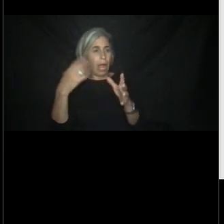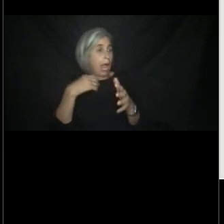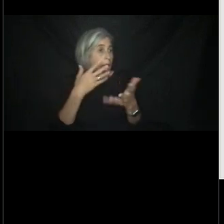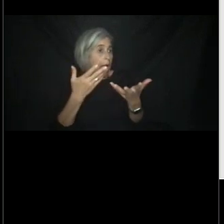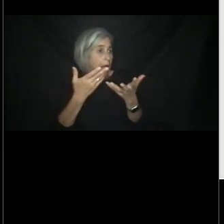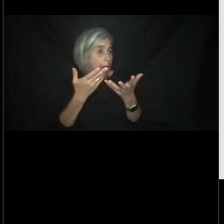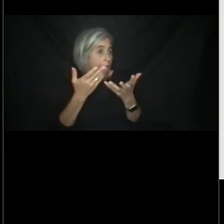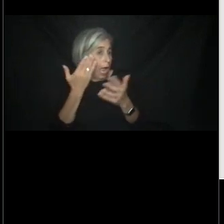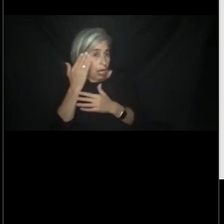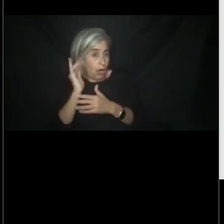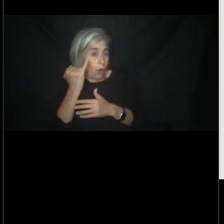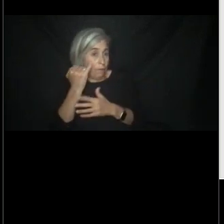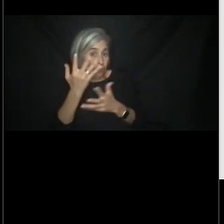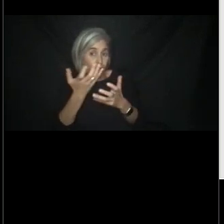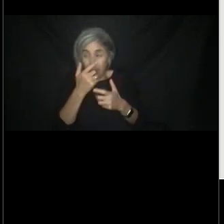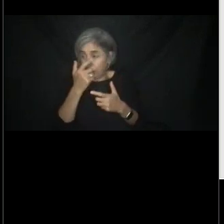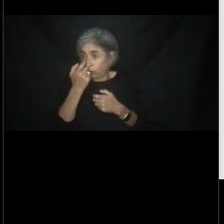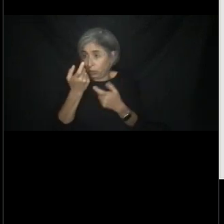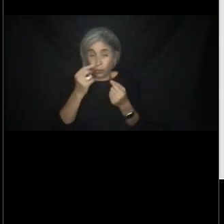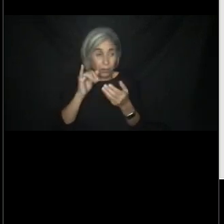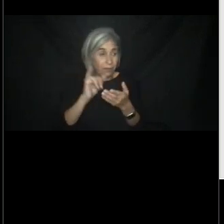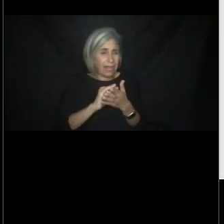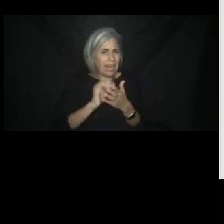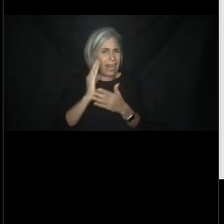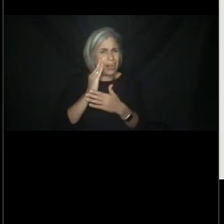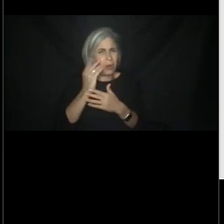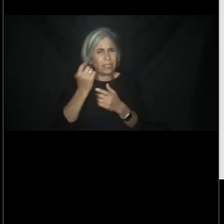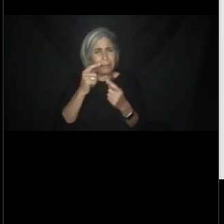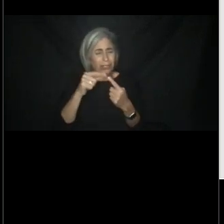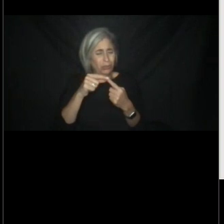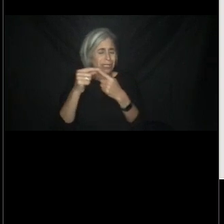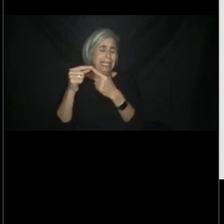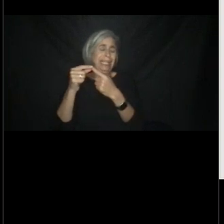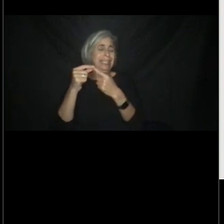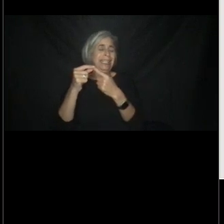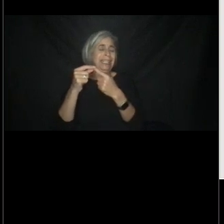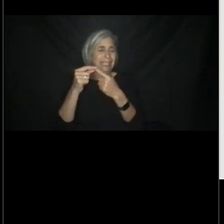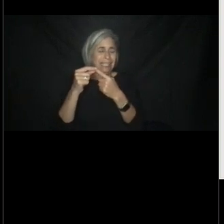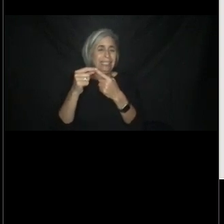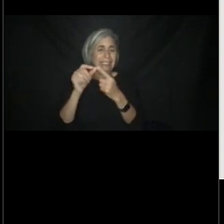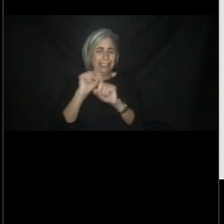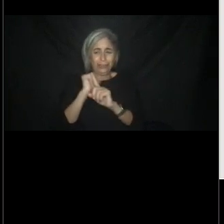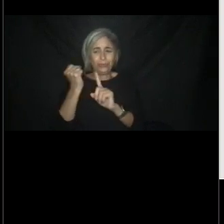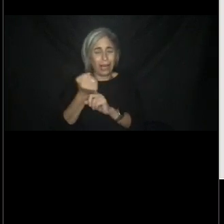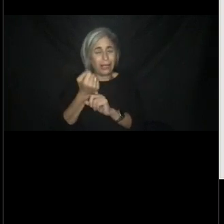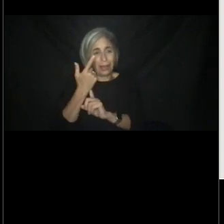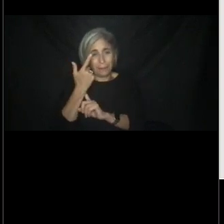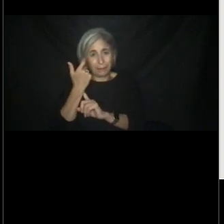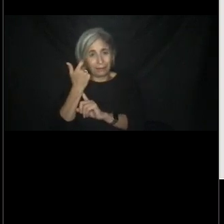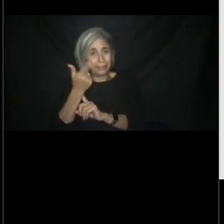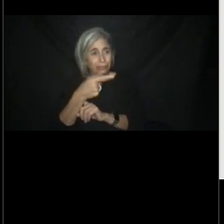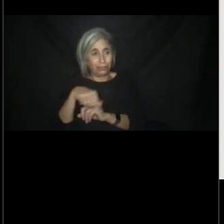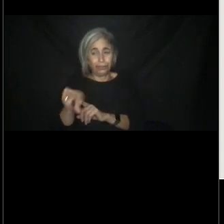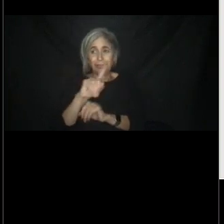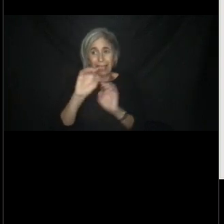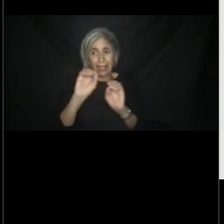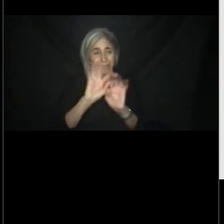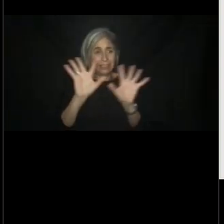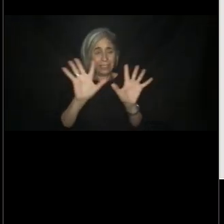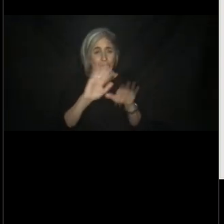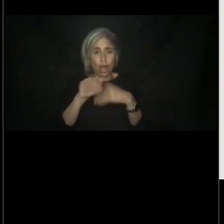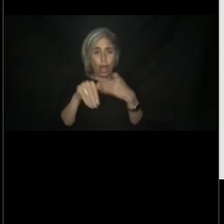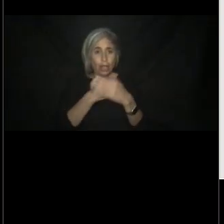that's something you would all be interested in. I know it's a little bit of a unique position because it's, obviously all of your business